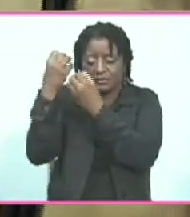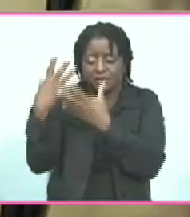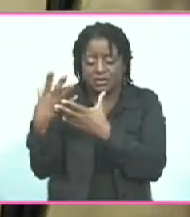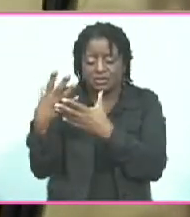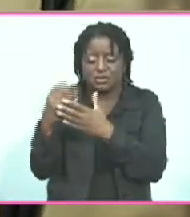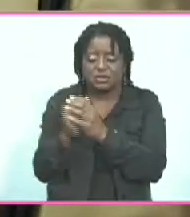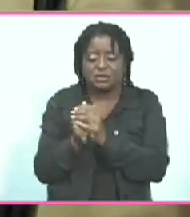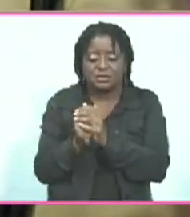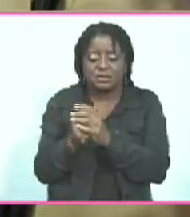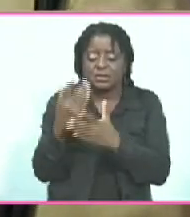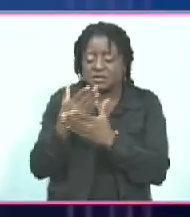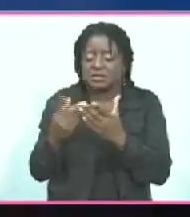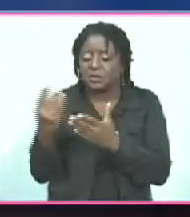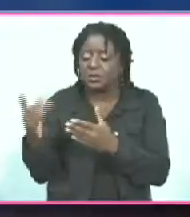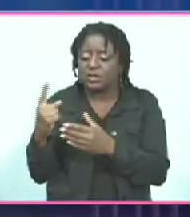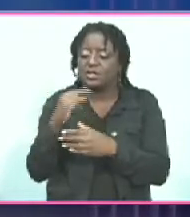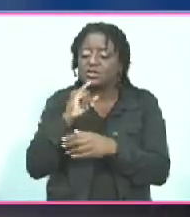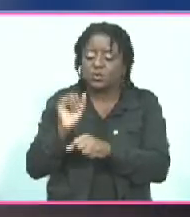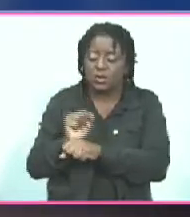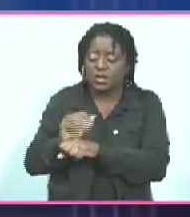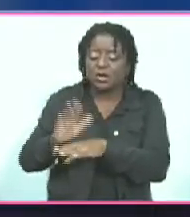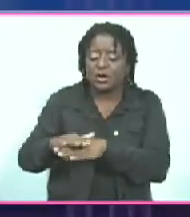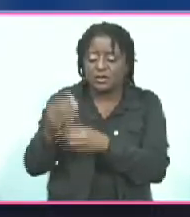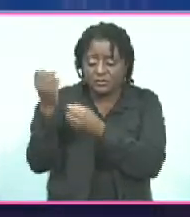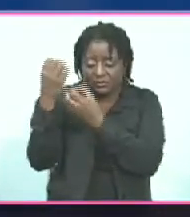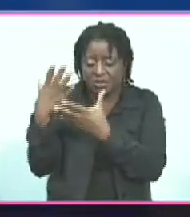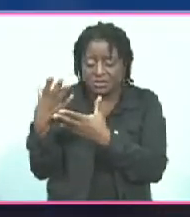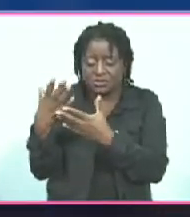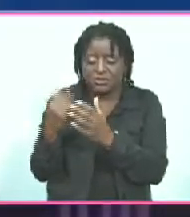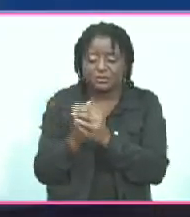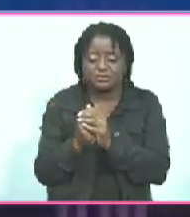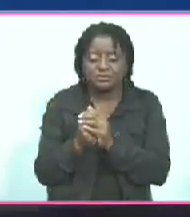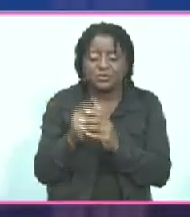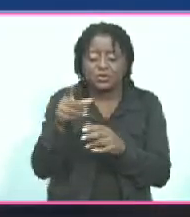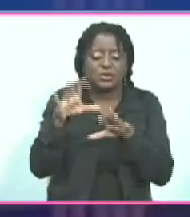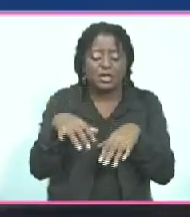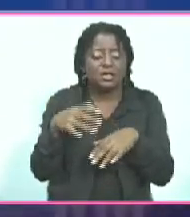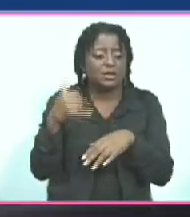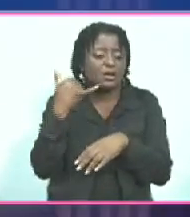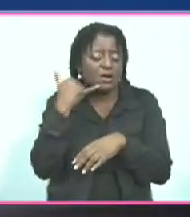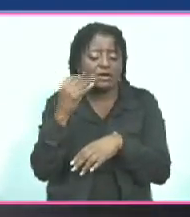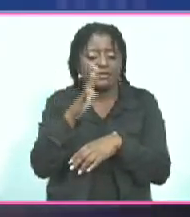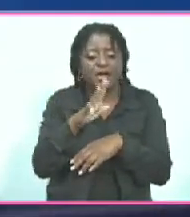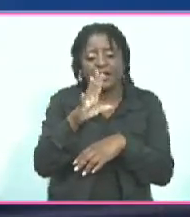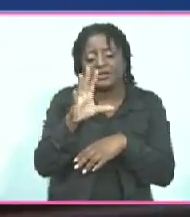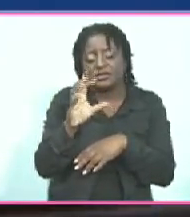make sure that the pieces fit. To reach the police incident room, you can call